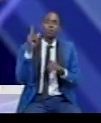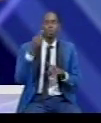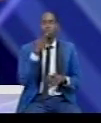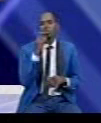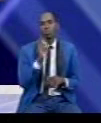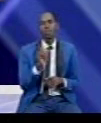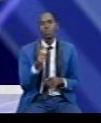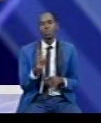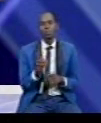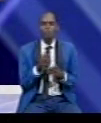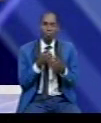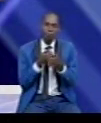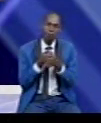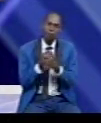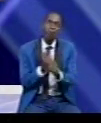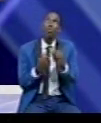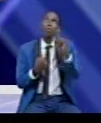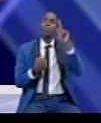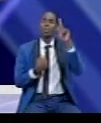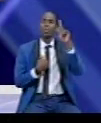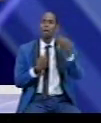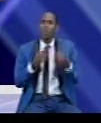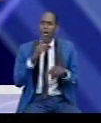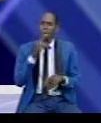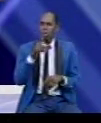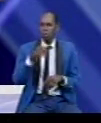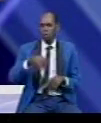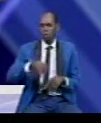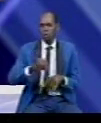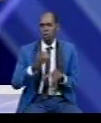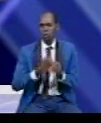Follow me. Are you a sinner, a backslider?